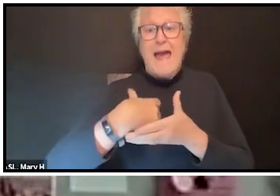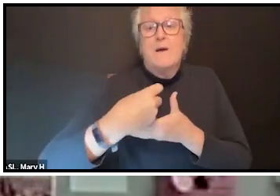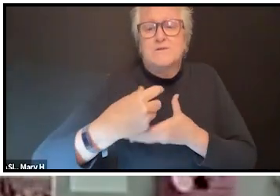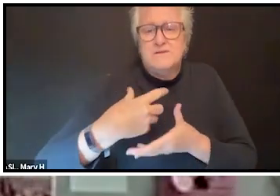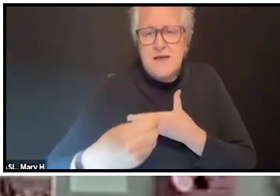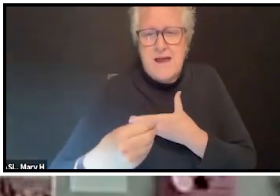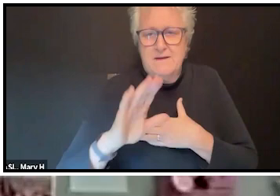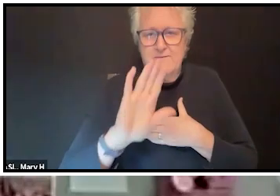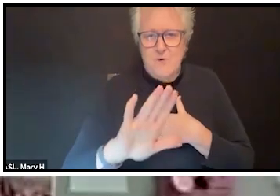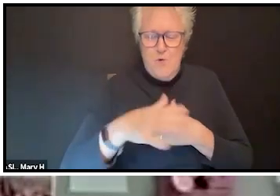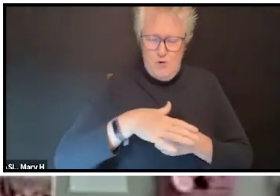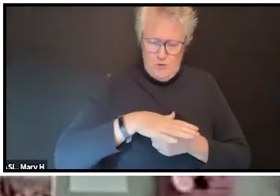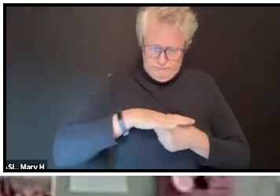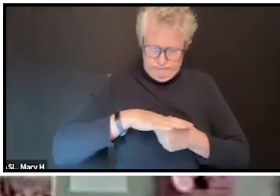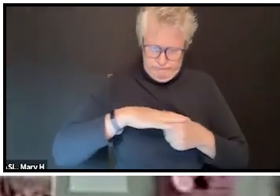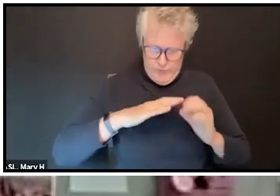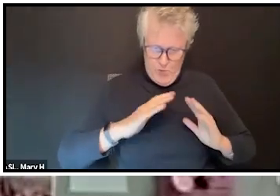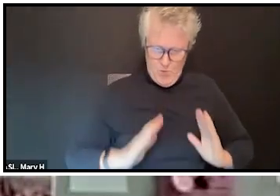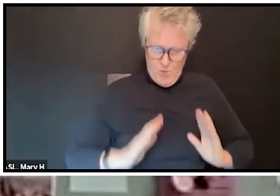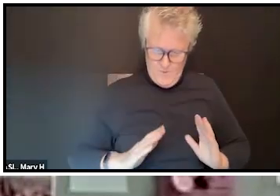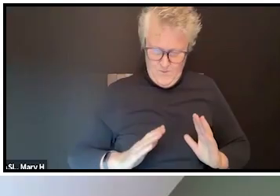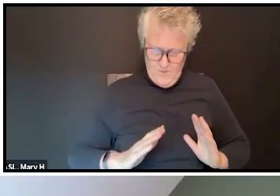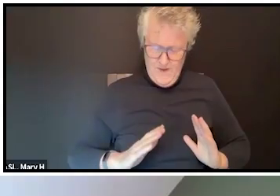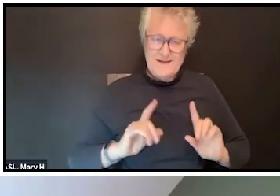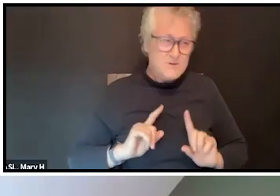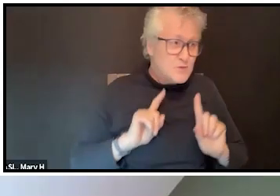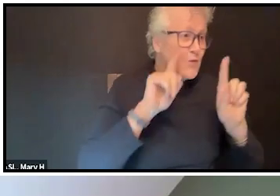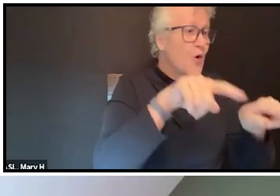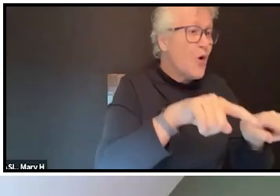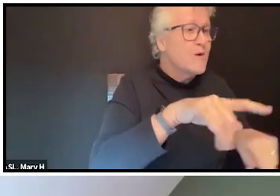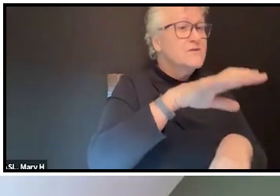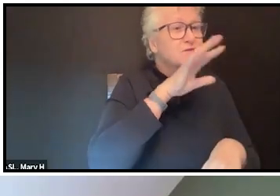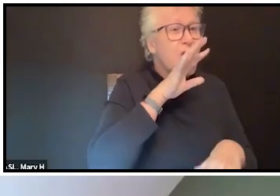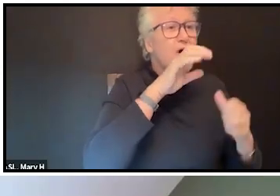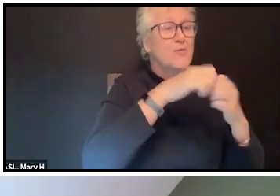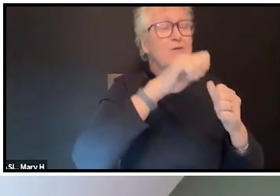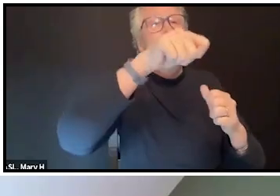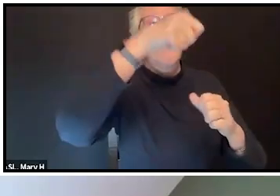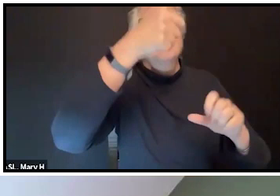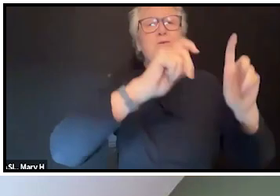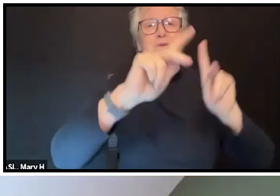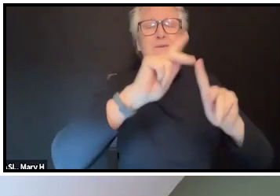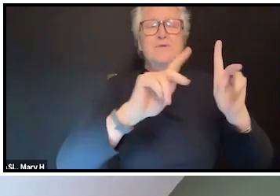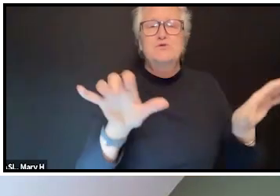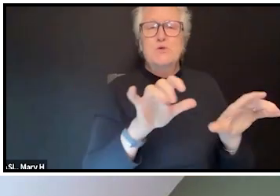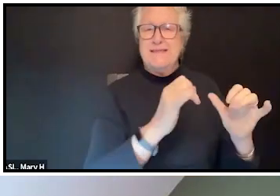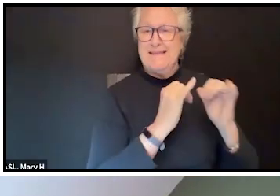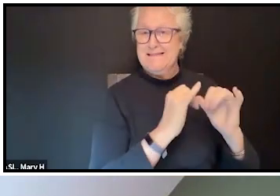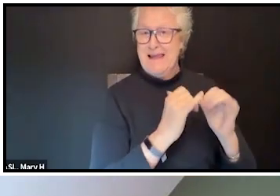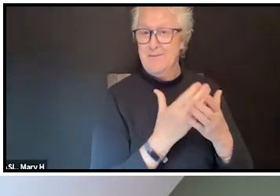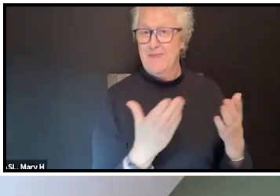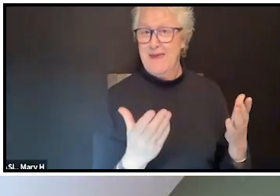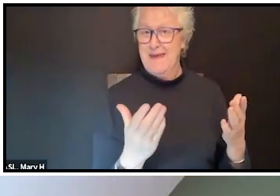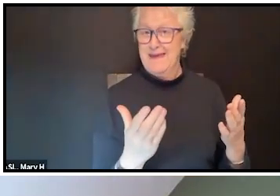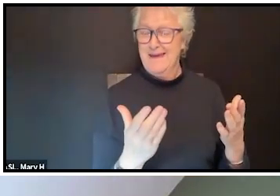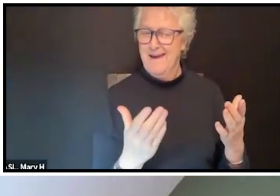we're doing all over the country. And we're all doing it different. We're all doing it different. And I think that